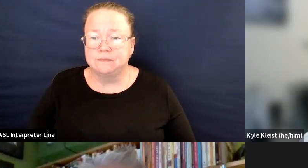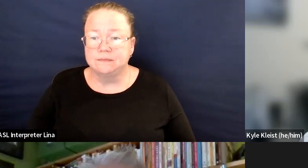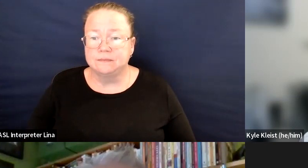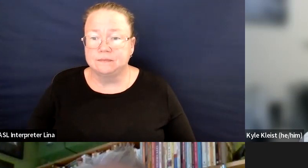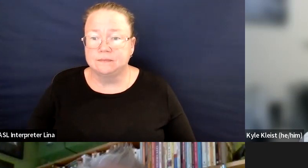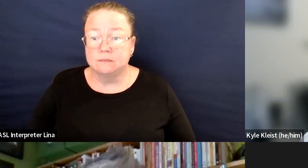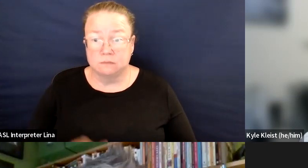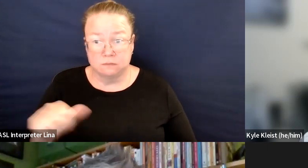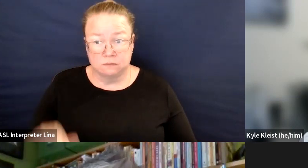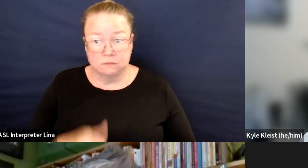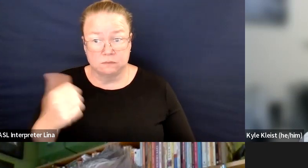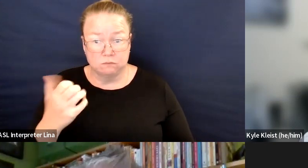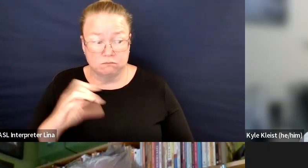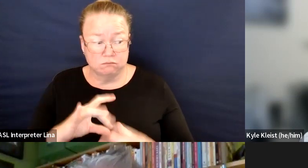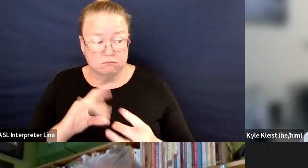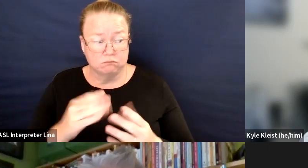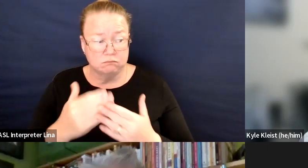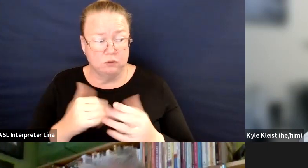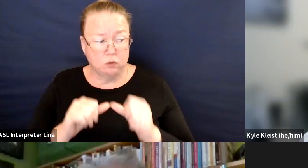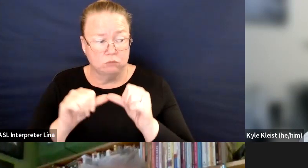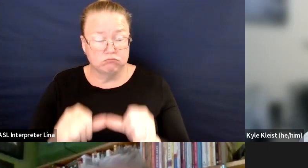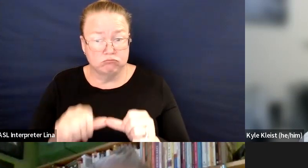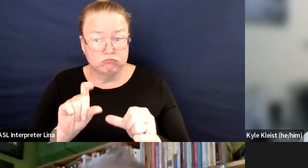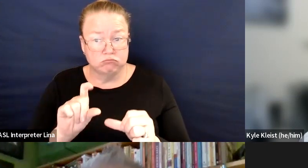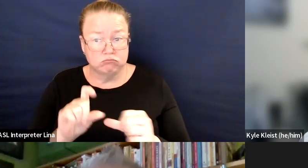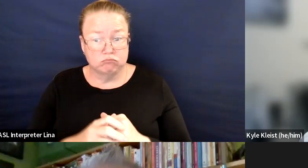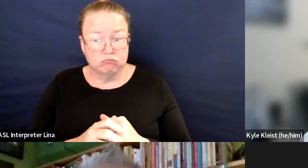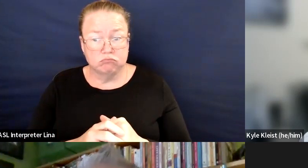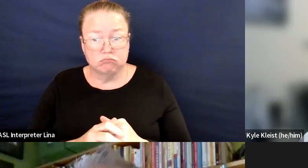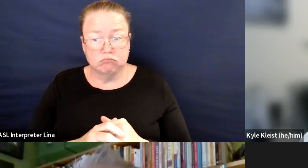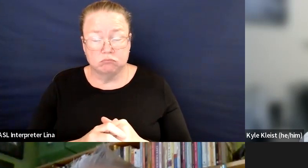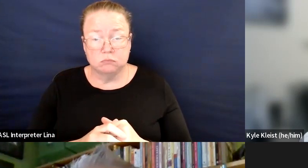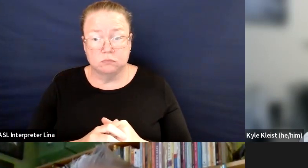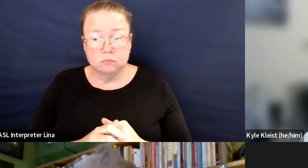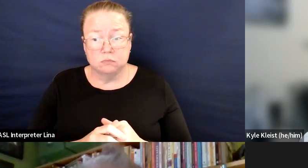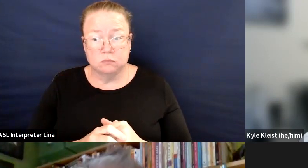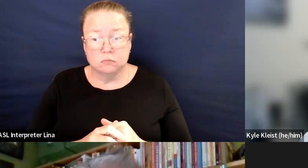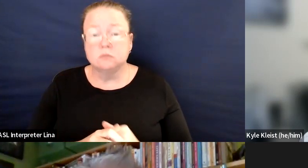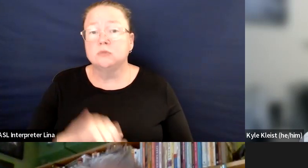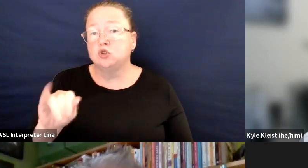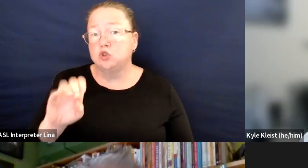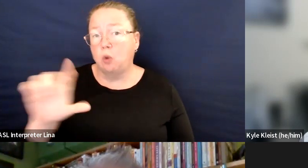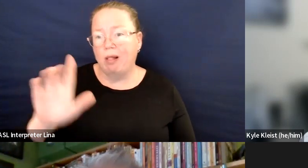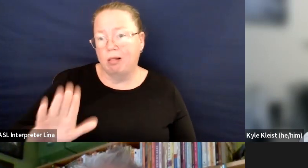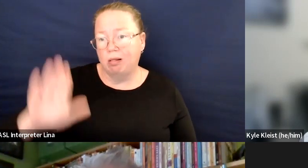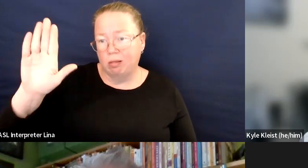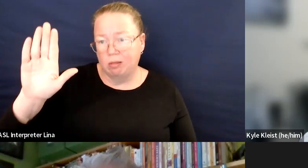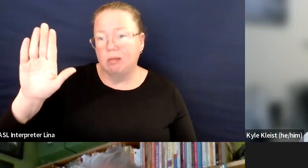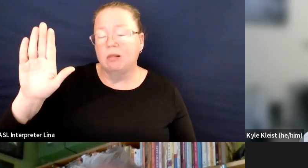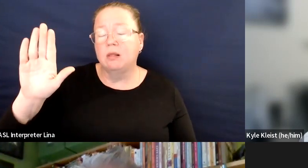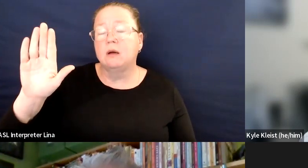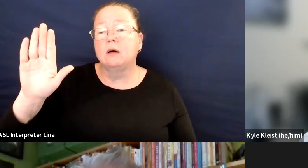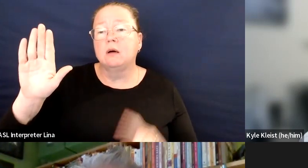Anybody else want to say anything before we move on? We have Joelle has her hand up again, and then